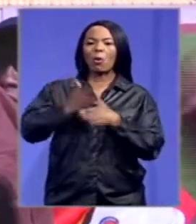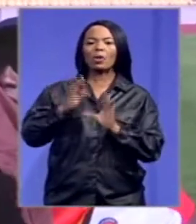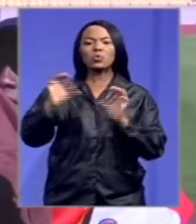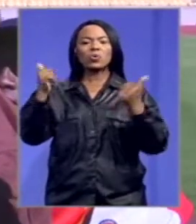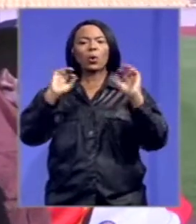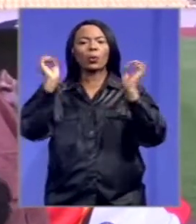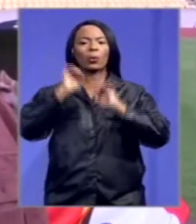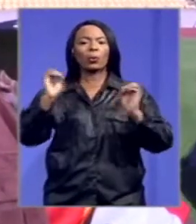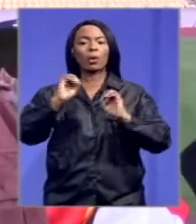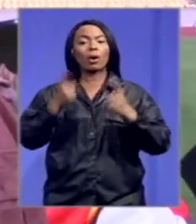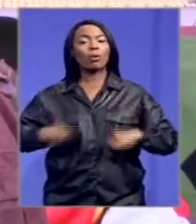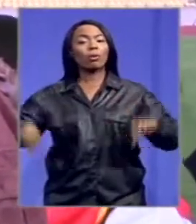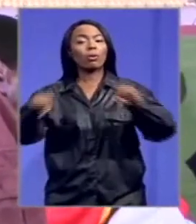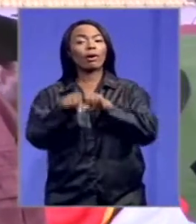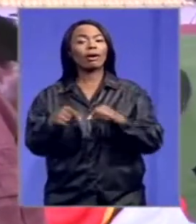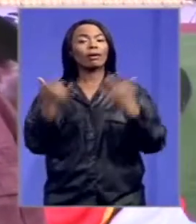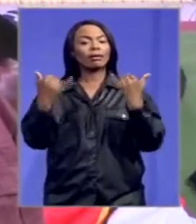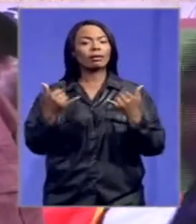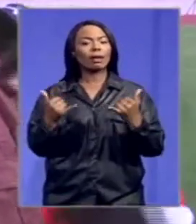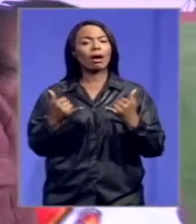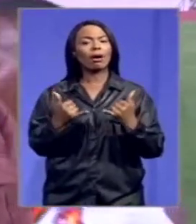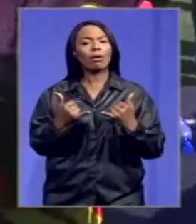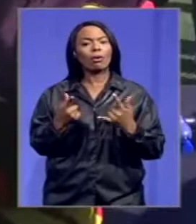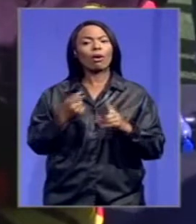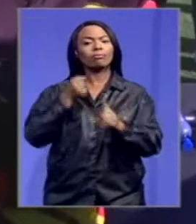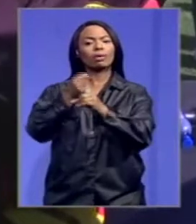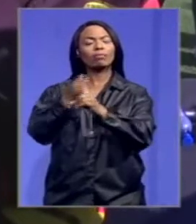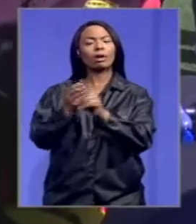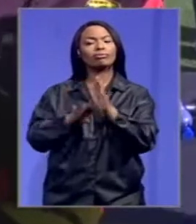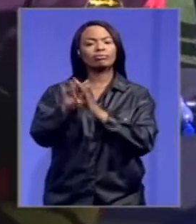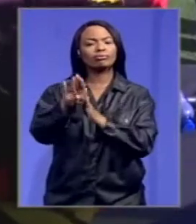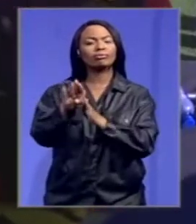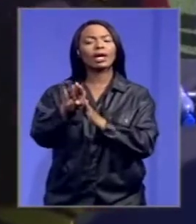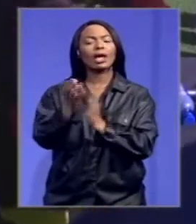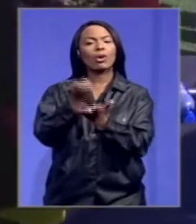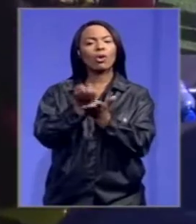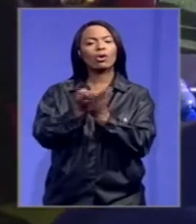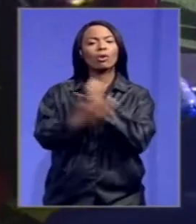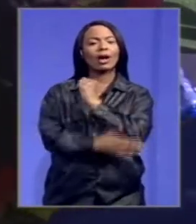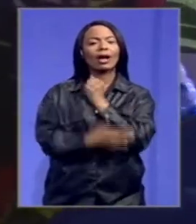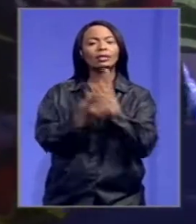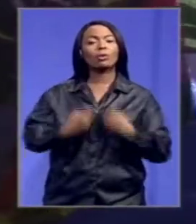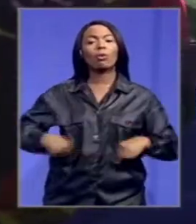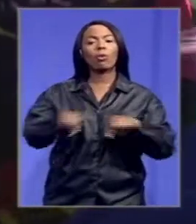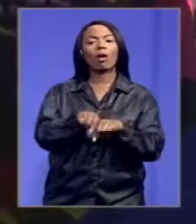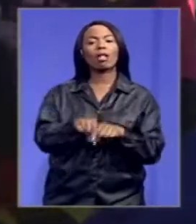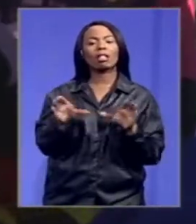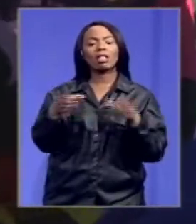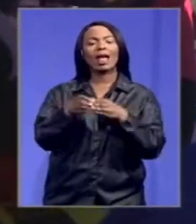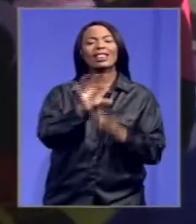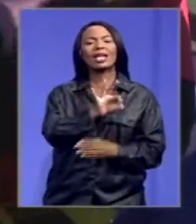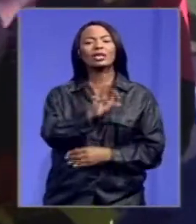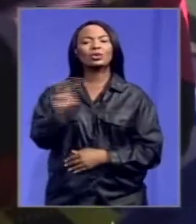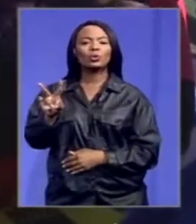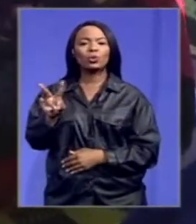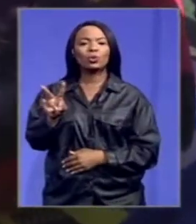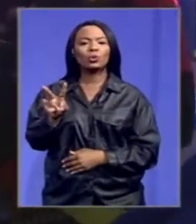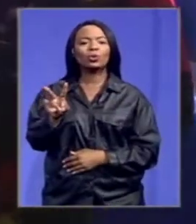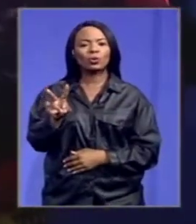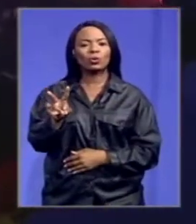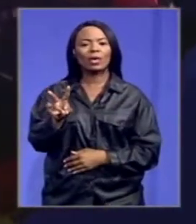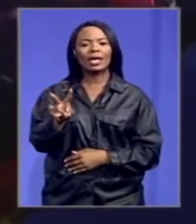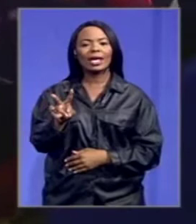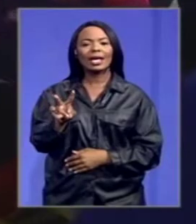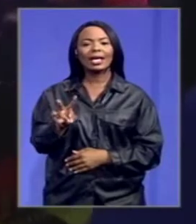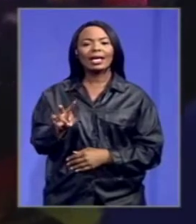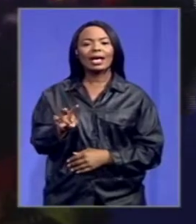ones picking up the economy of the country. We are almost 32 of us. We almost fixed the road. How